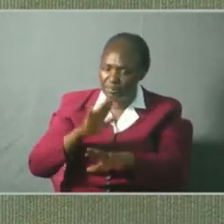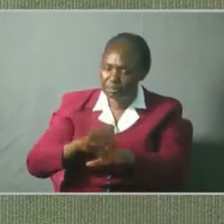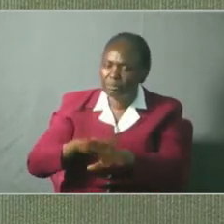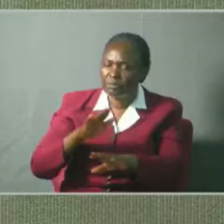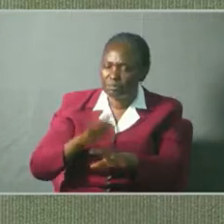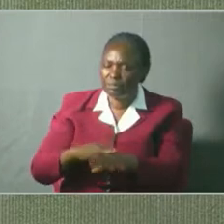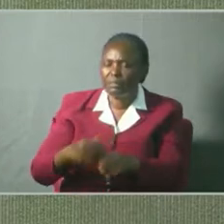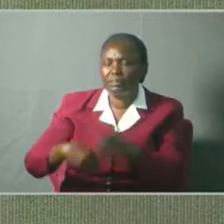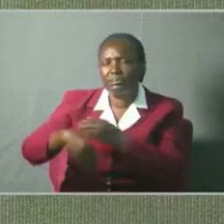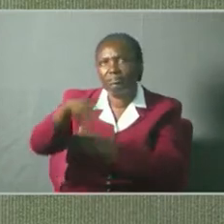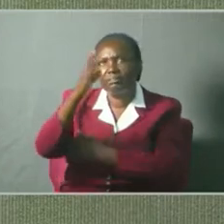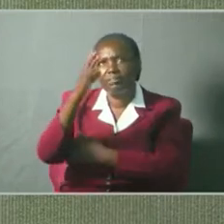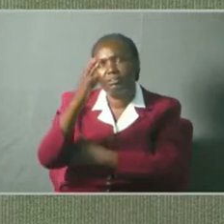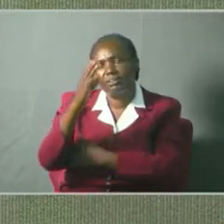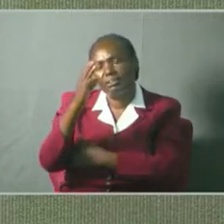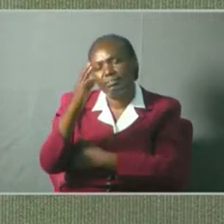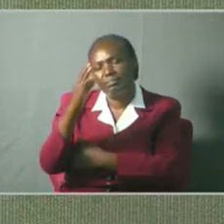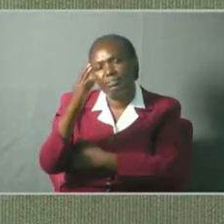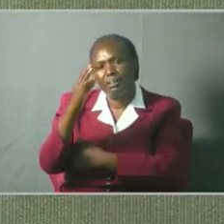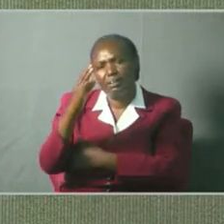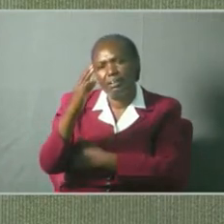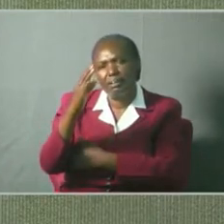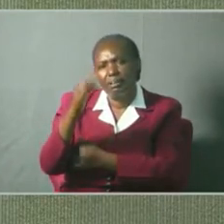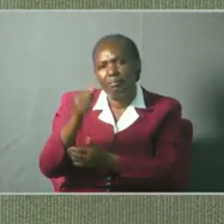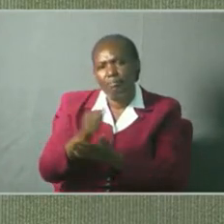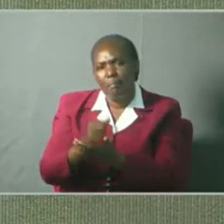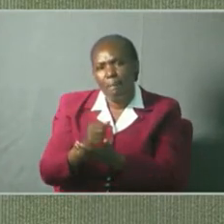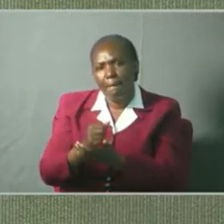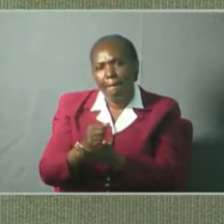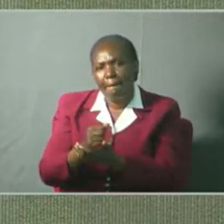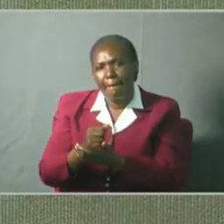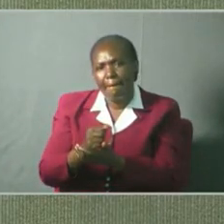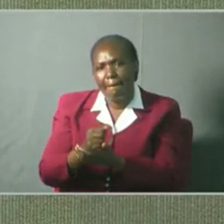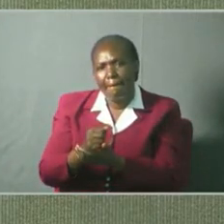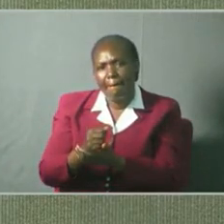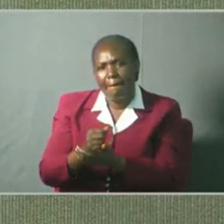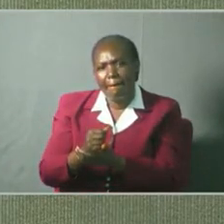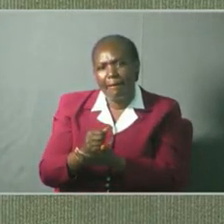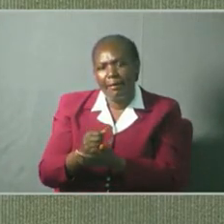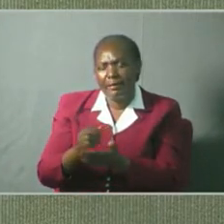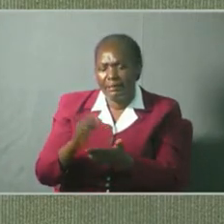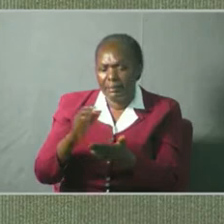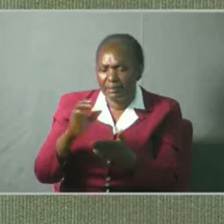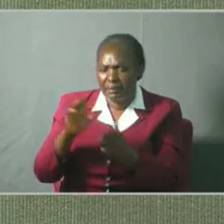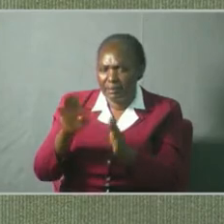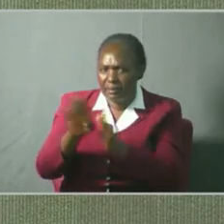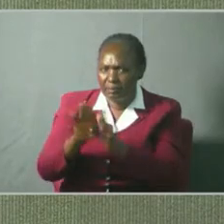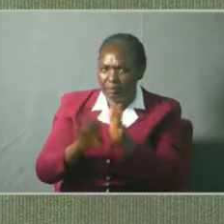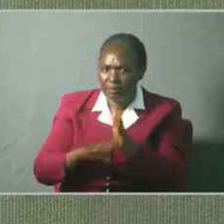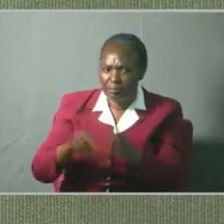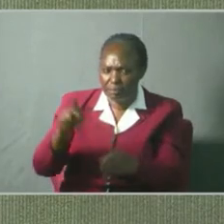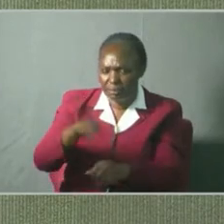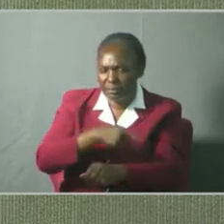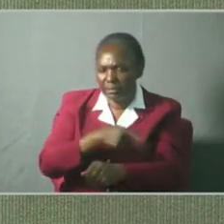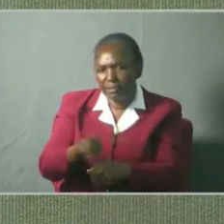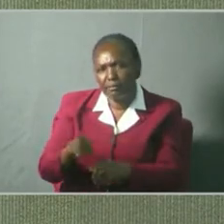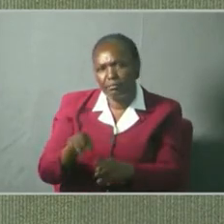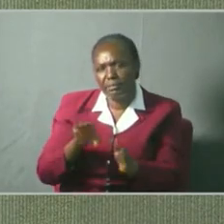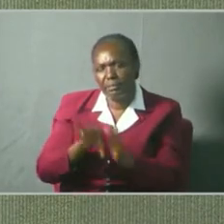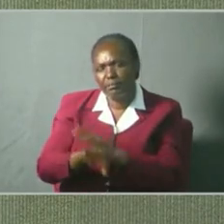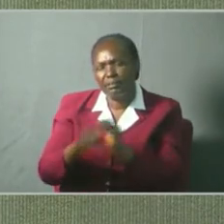there any of us here who would like to share? The book of Psalms